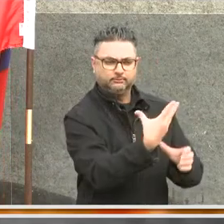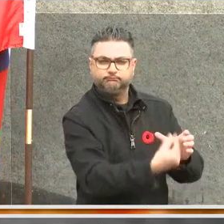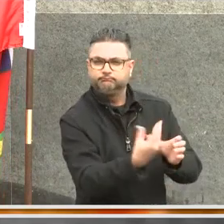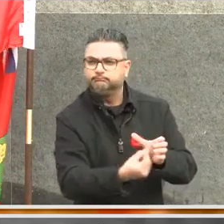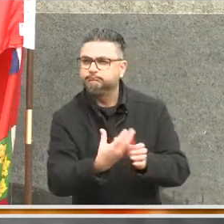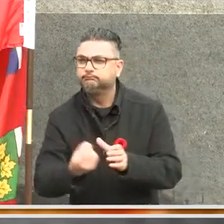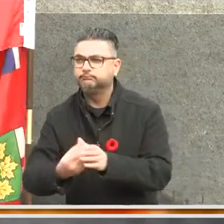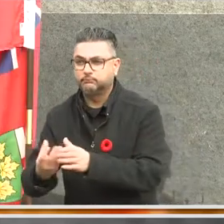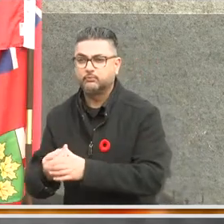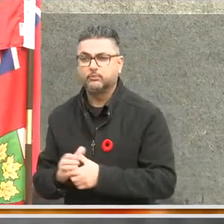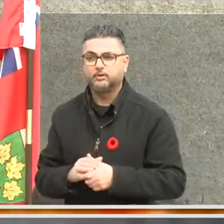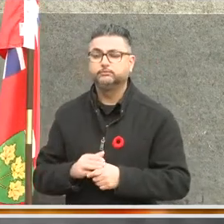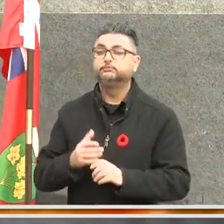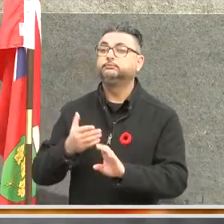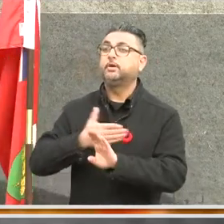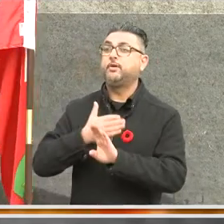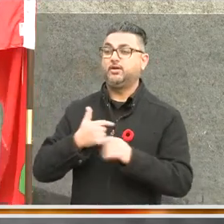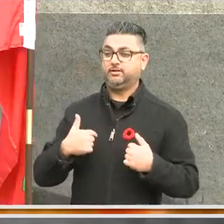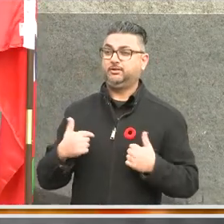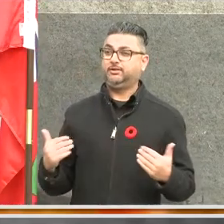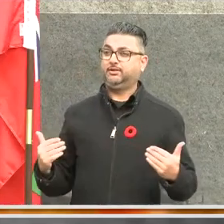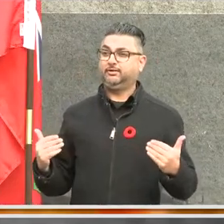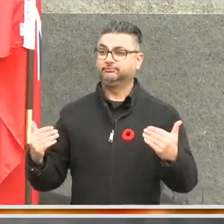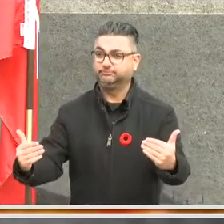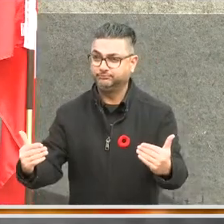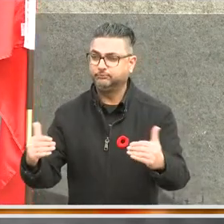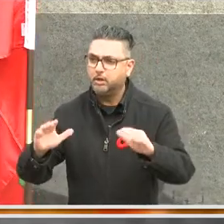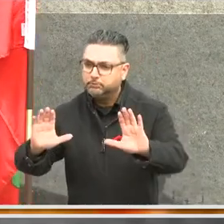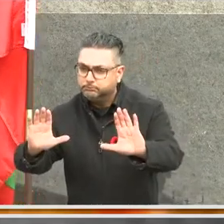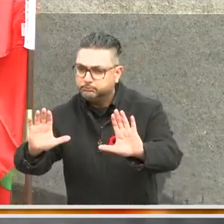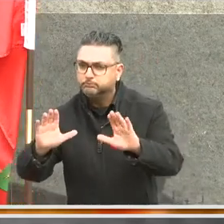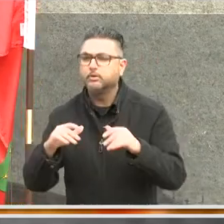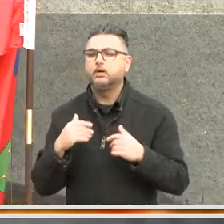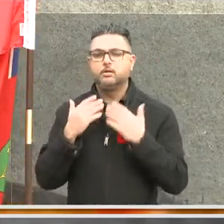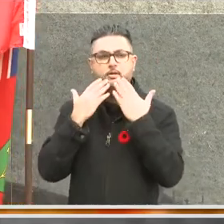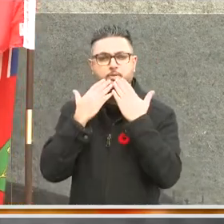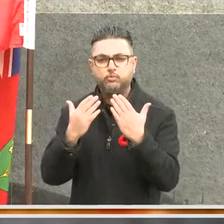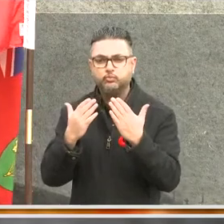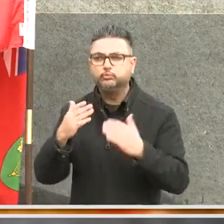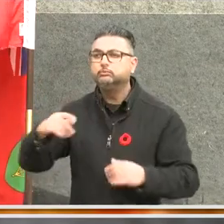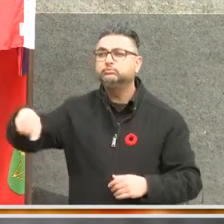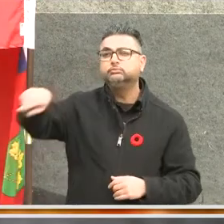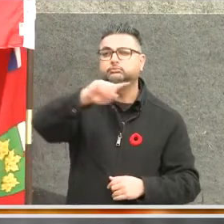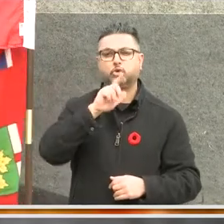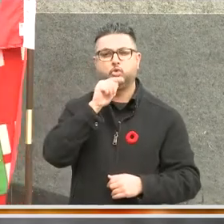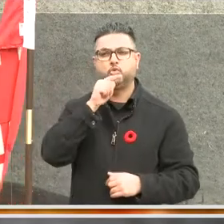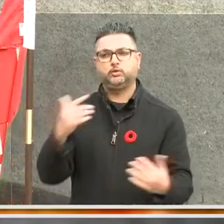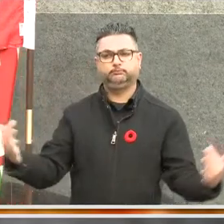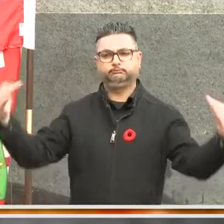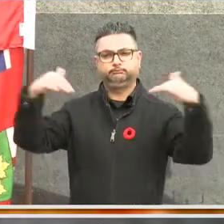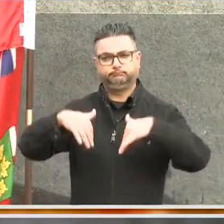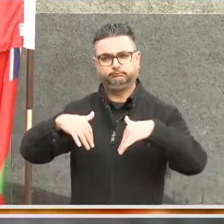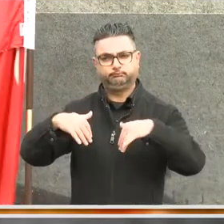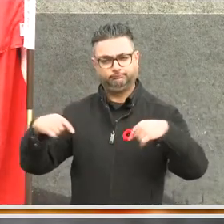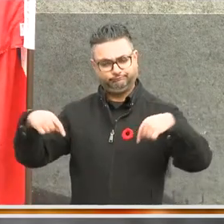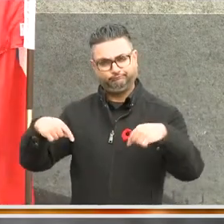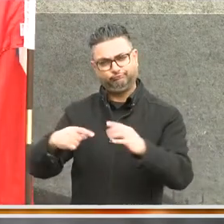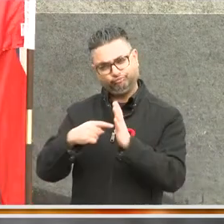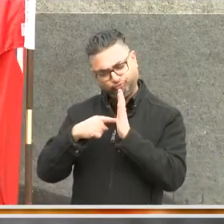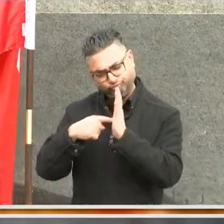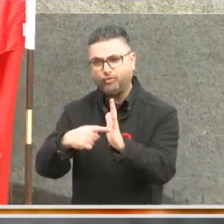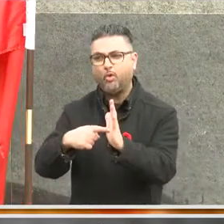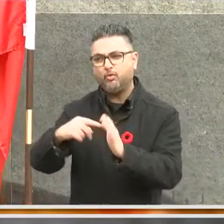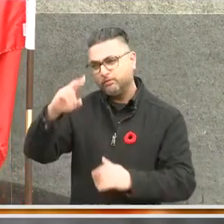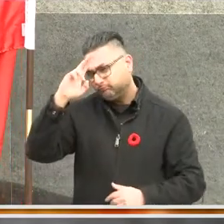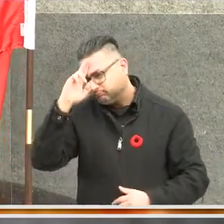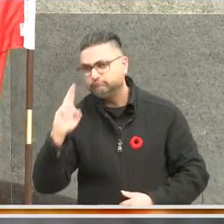me take a moment to thank those here today to pay their respects. Thank you to Brigadier General Scott of the